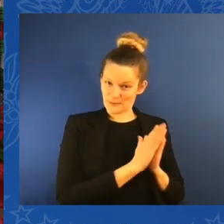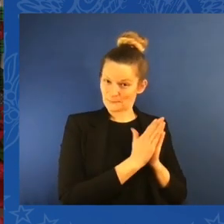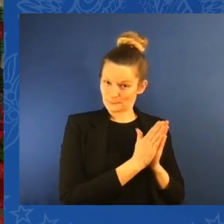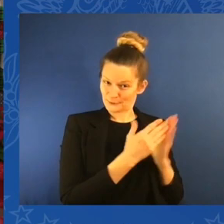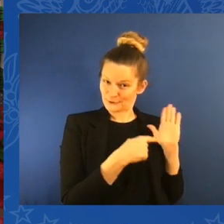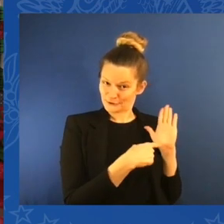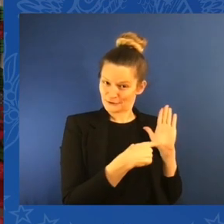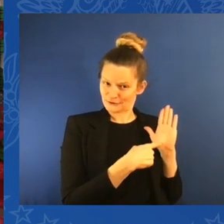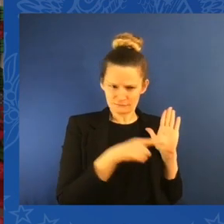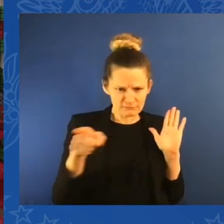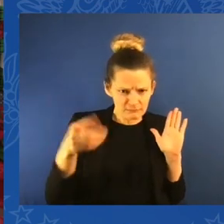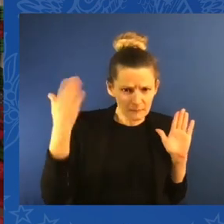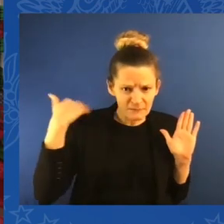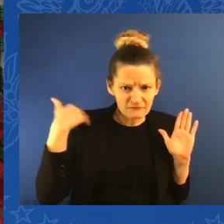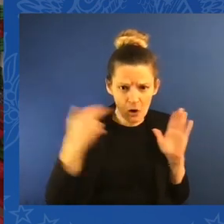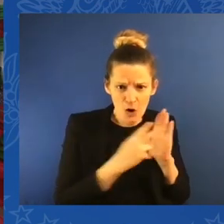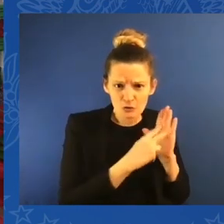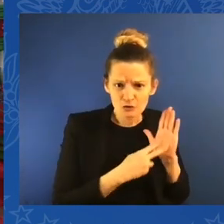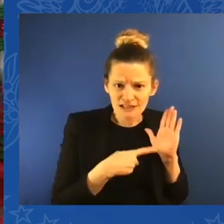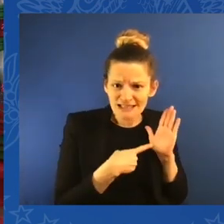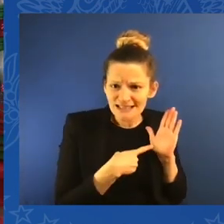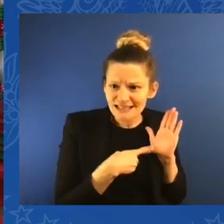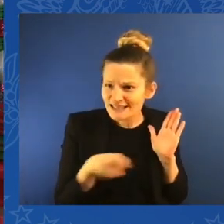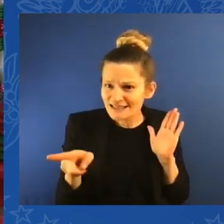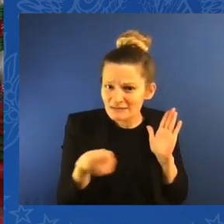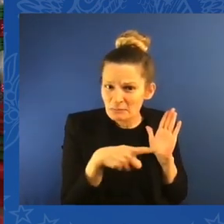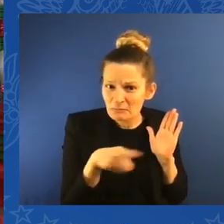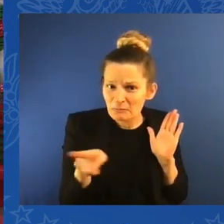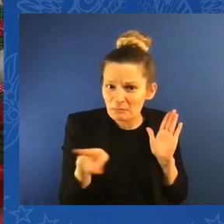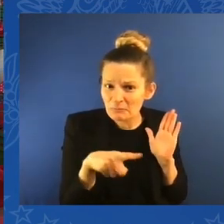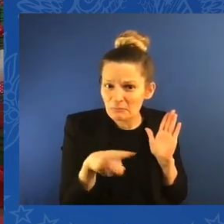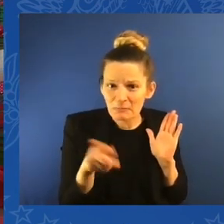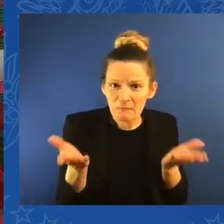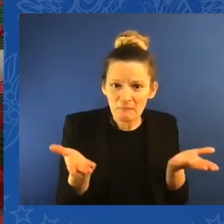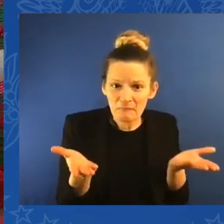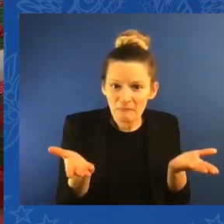you have? Oh, good. Okay. So,